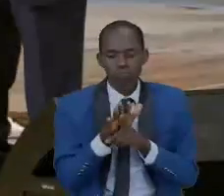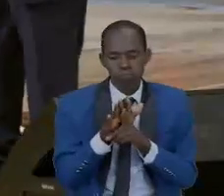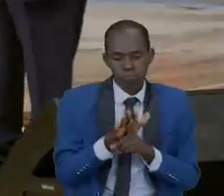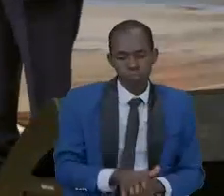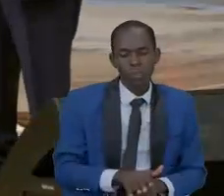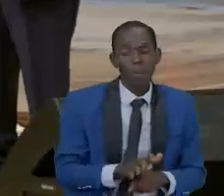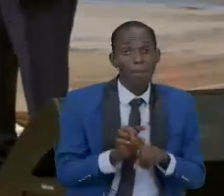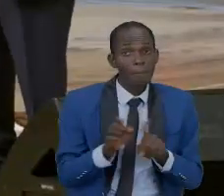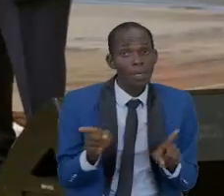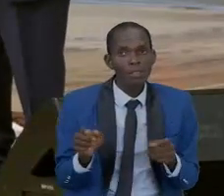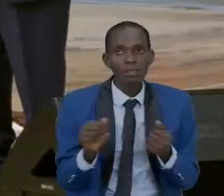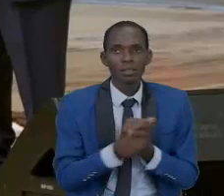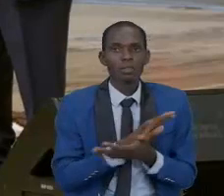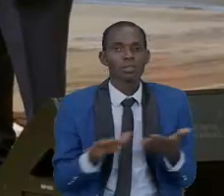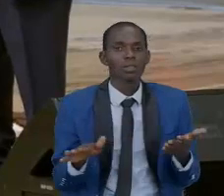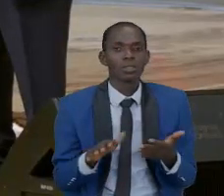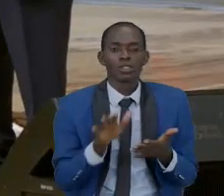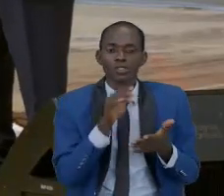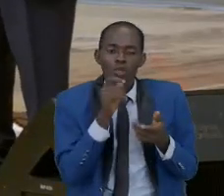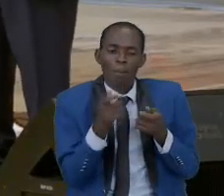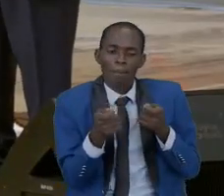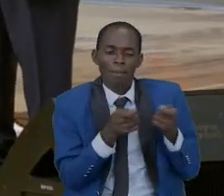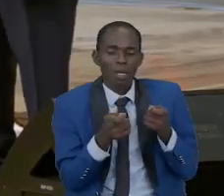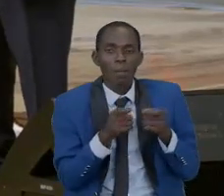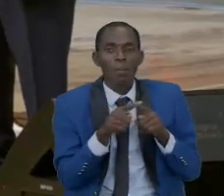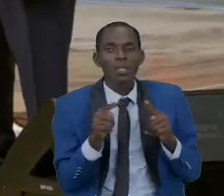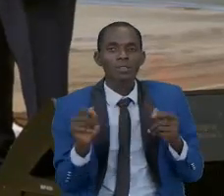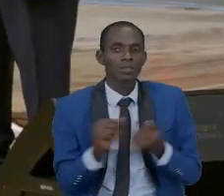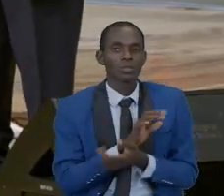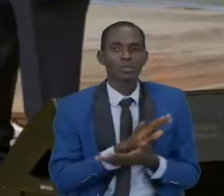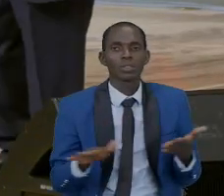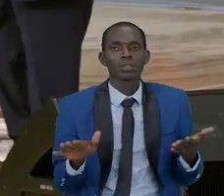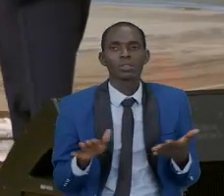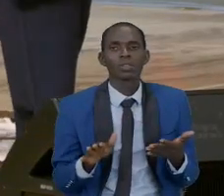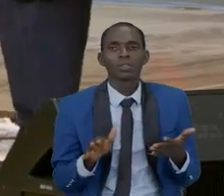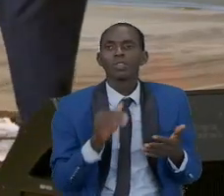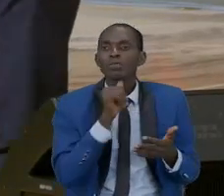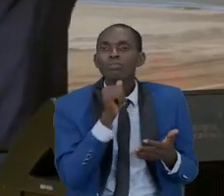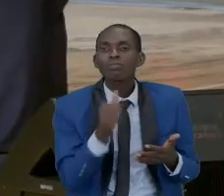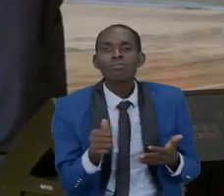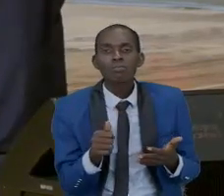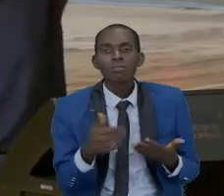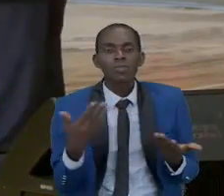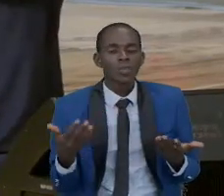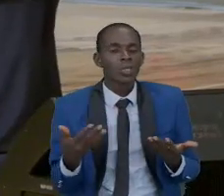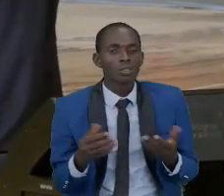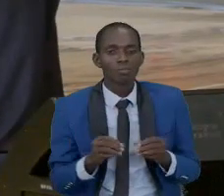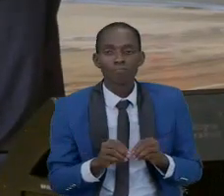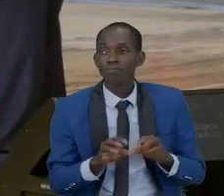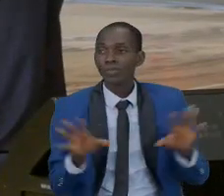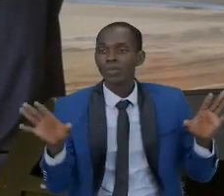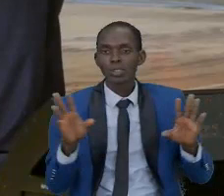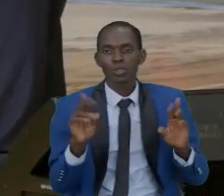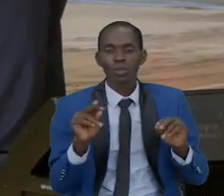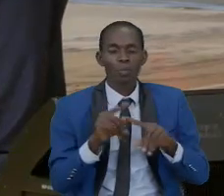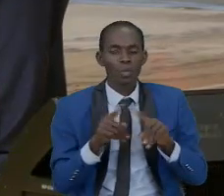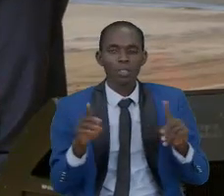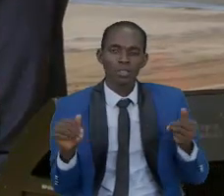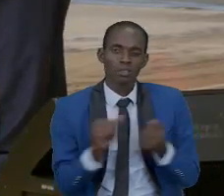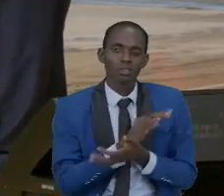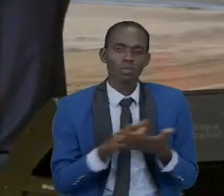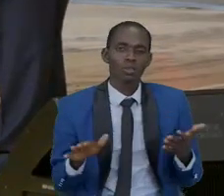destroyed not managed destroyed not enlightened destroyed